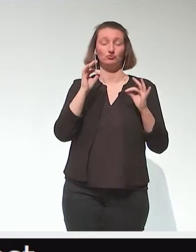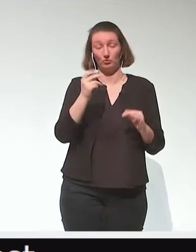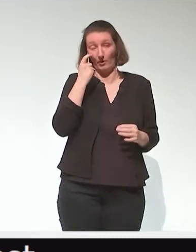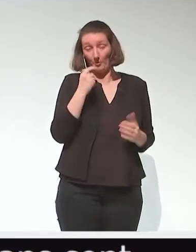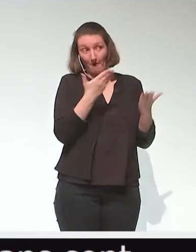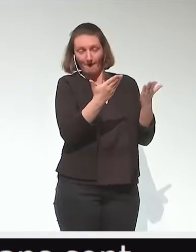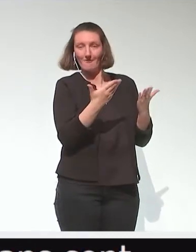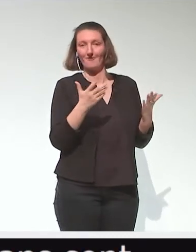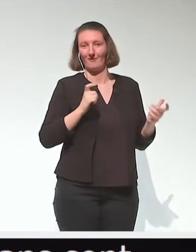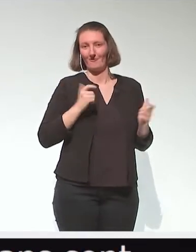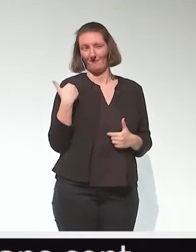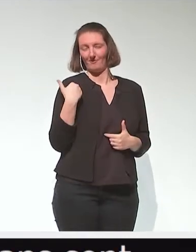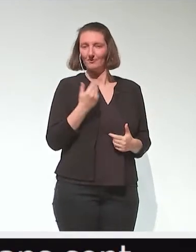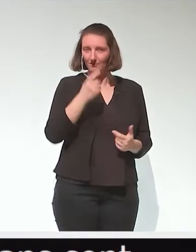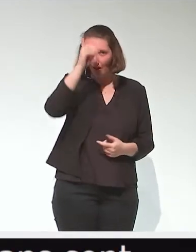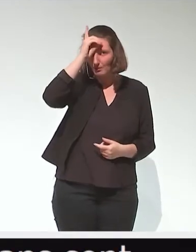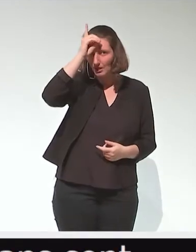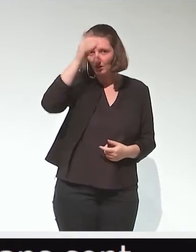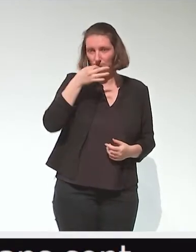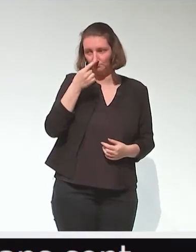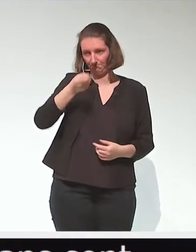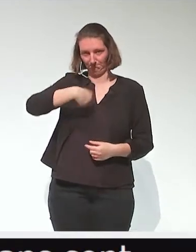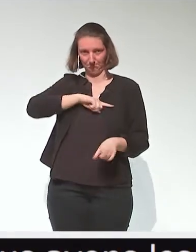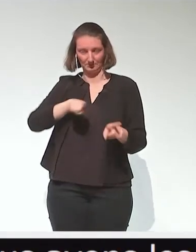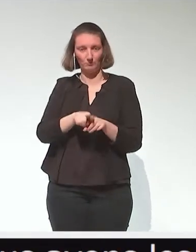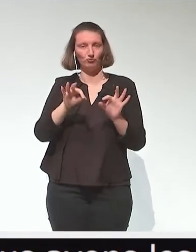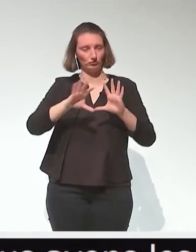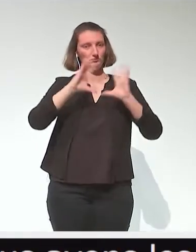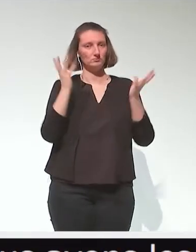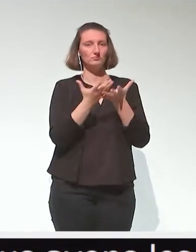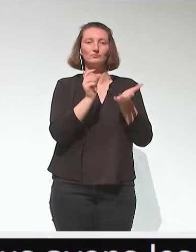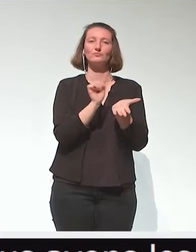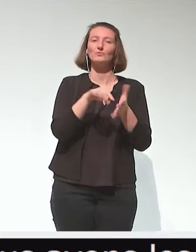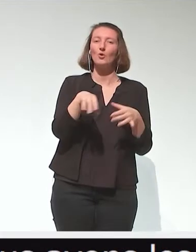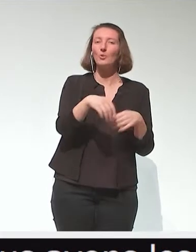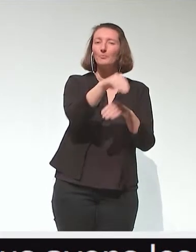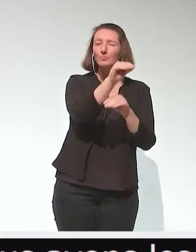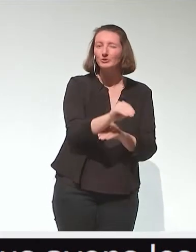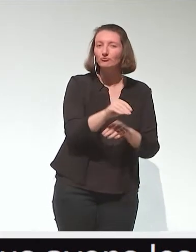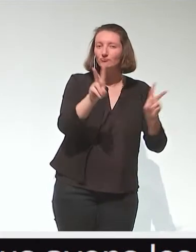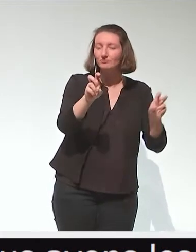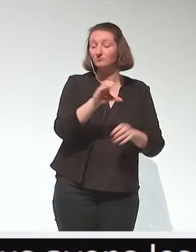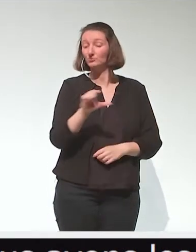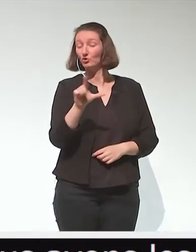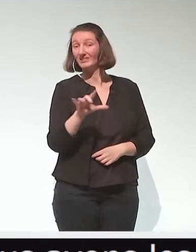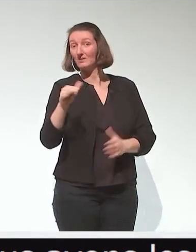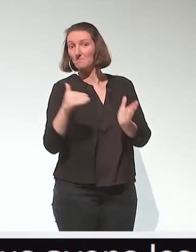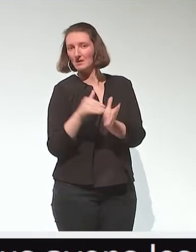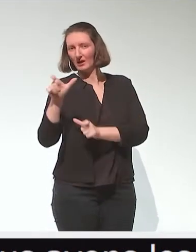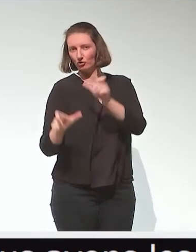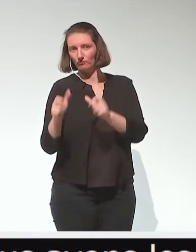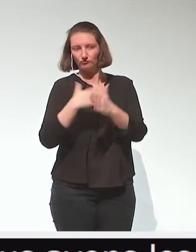the idea is to create a state of trust. And we have the same problem as you do in Germany. We